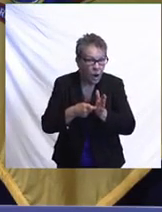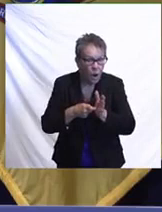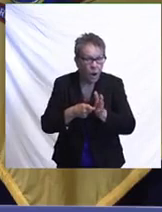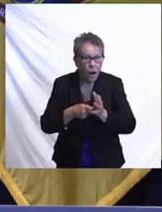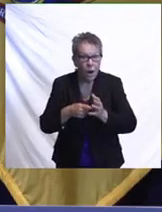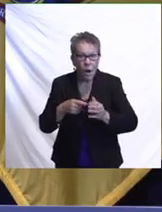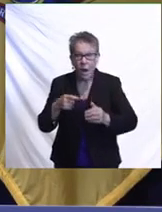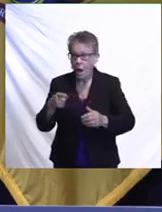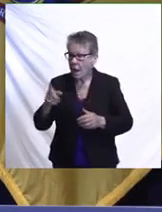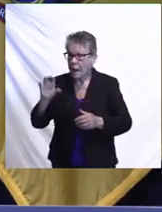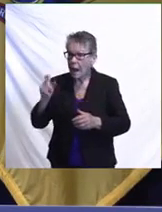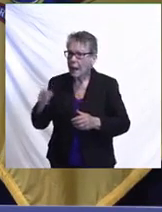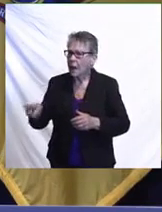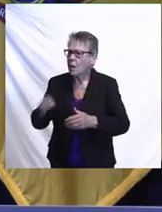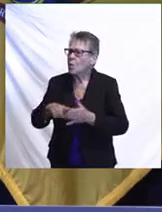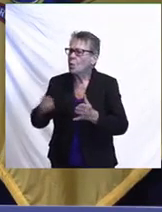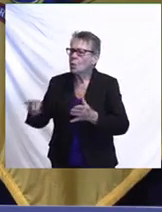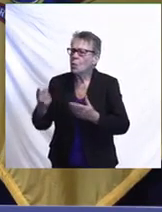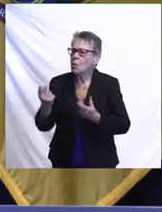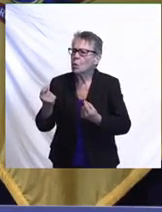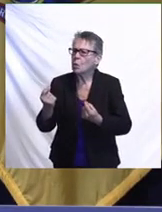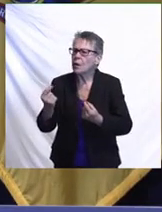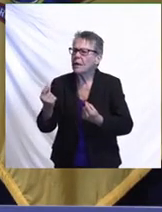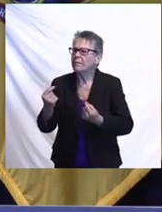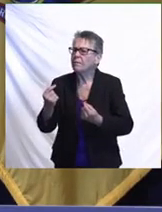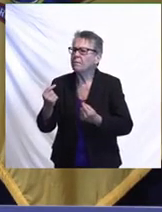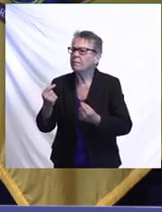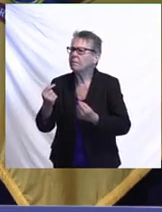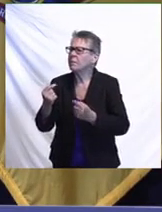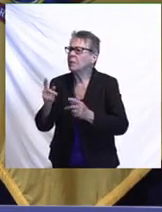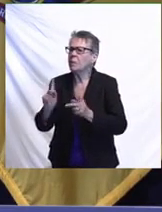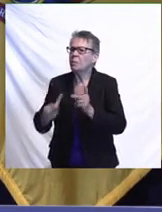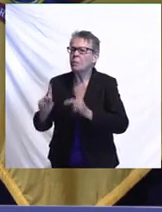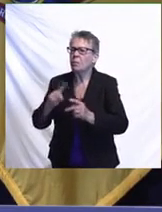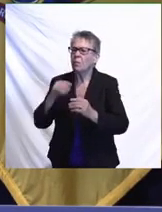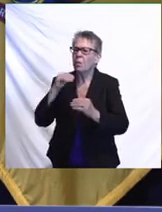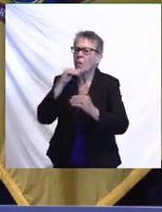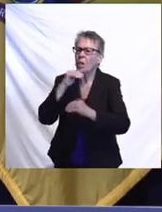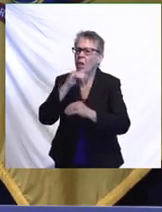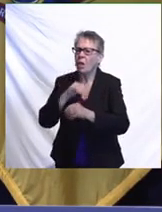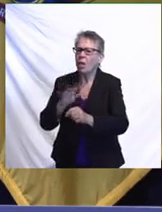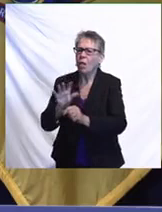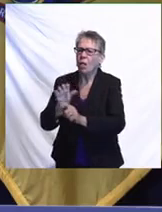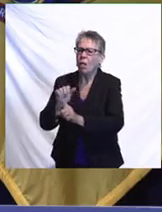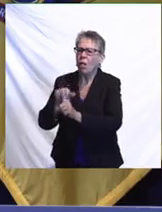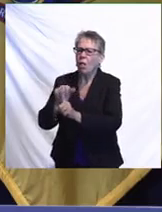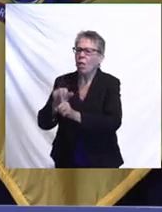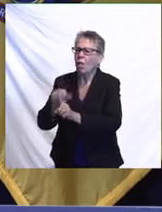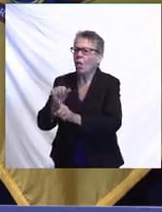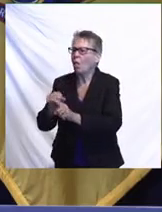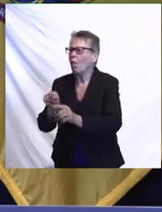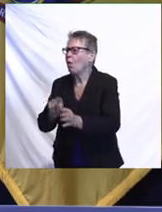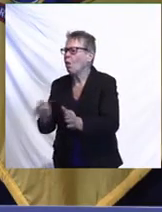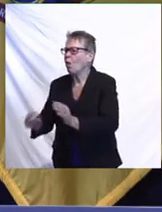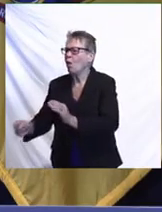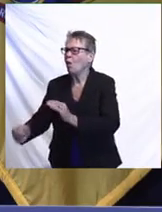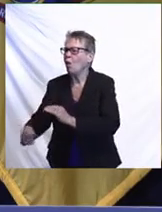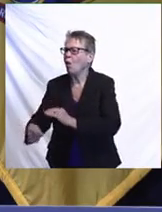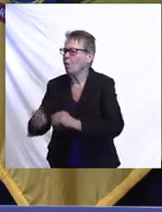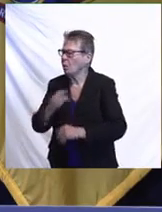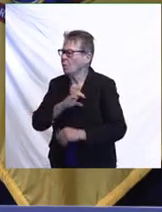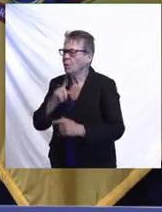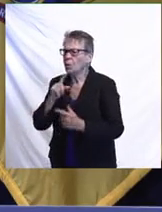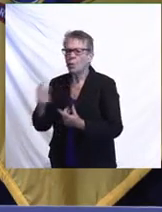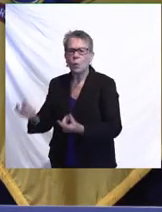and bypass the vaccine mandate? What is the state police like? Do you have anything in place for that? And for Governor Murphy, the state constitution